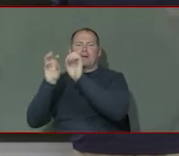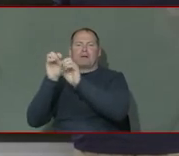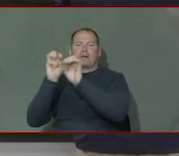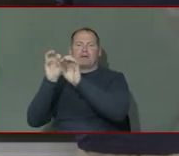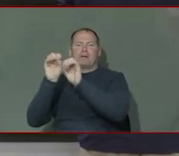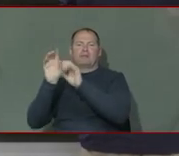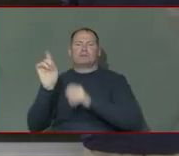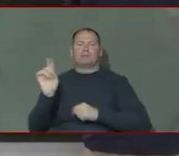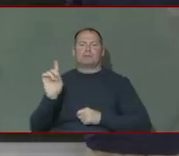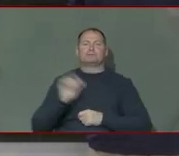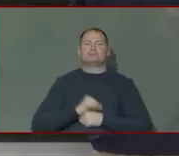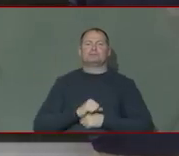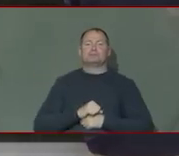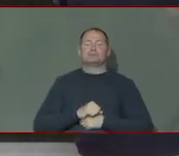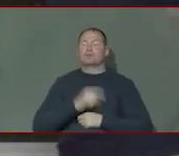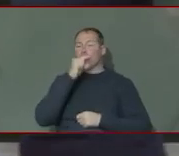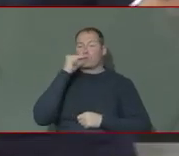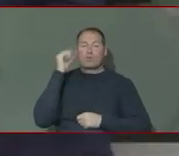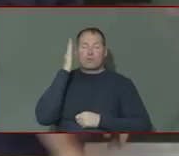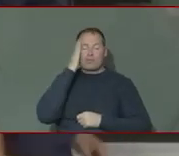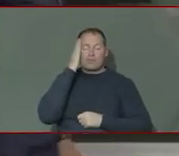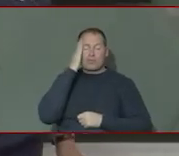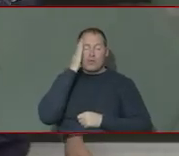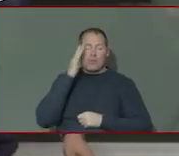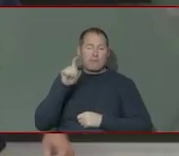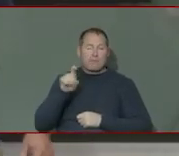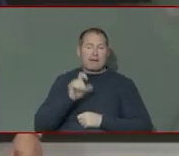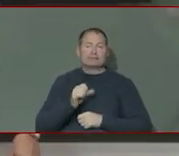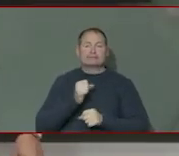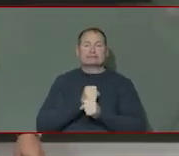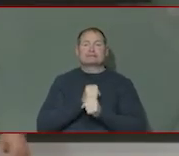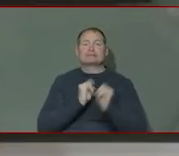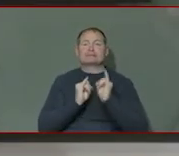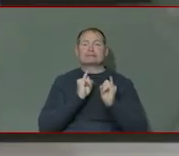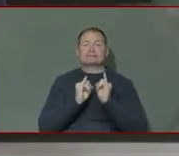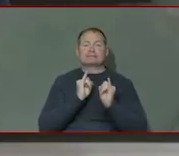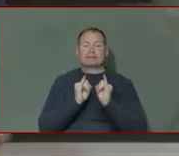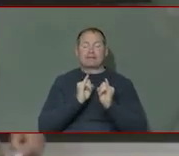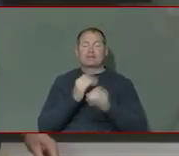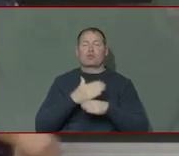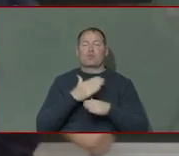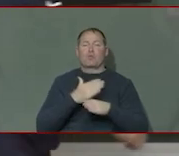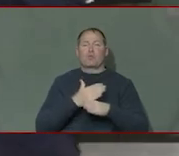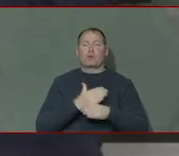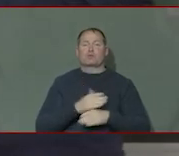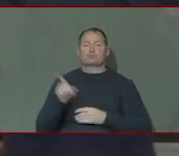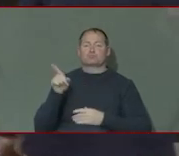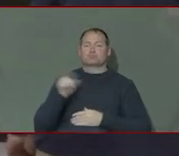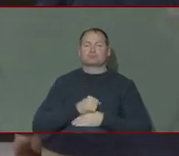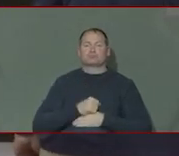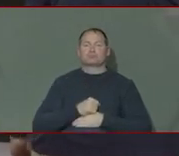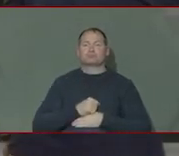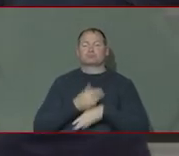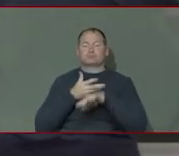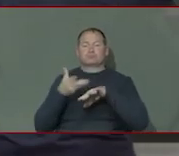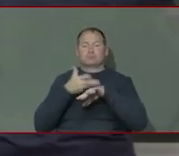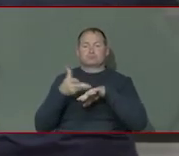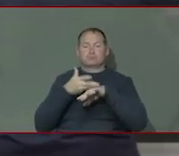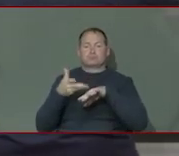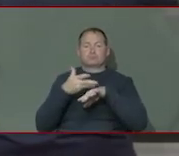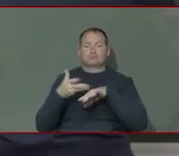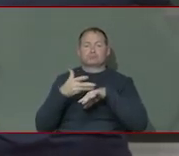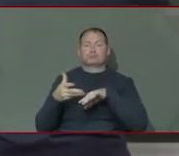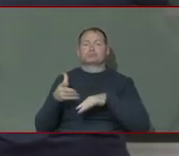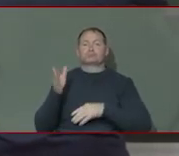You need to know this. It's from grade 11, the glomerulus. Now this is where the blood comes in. The blood